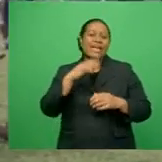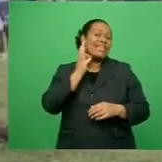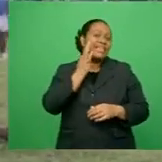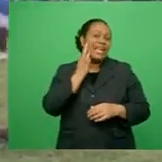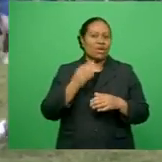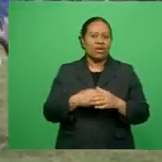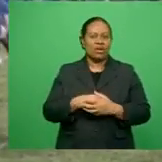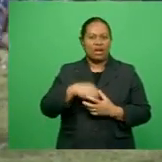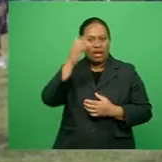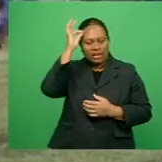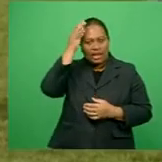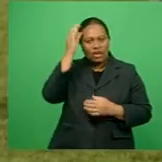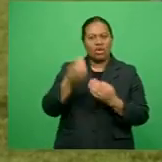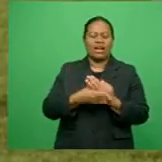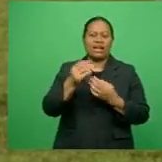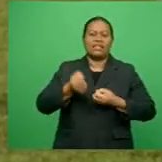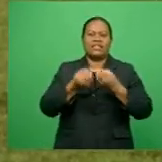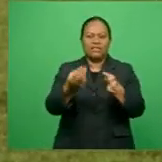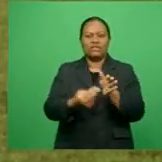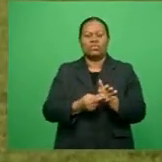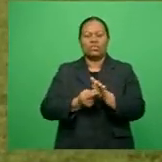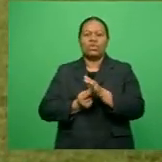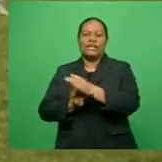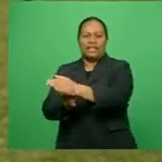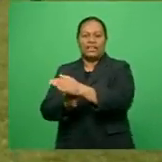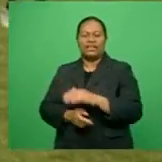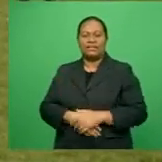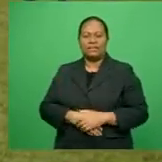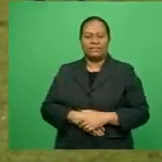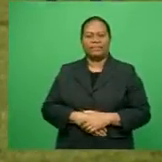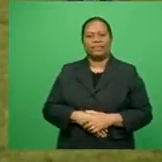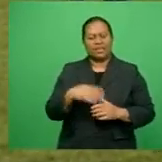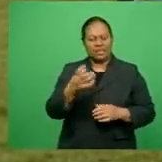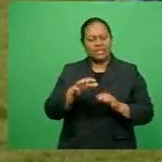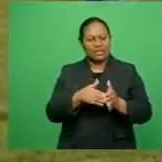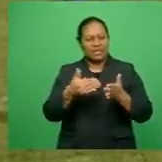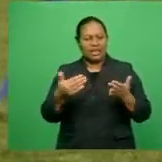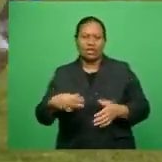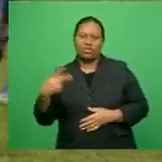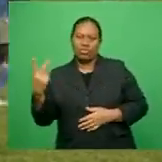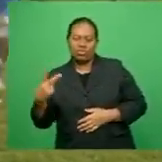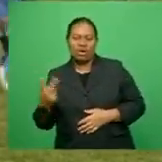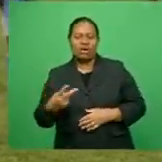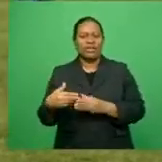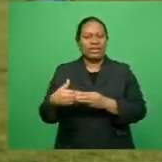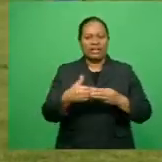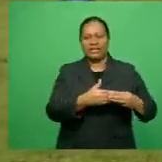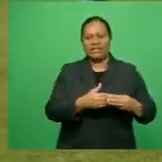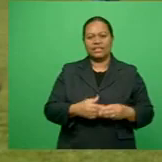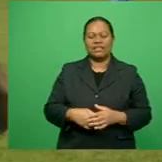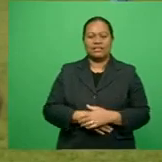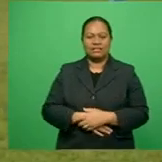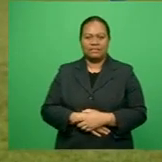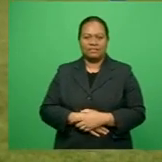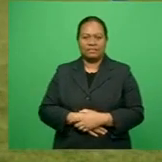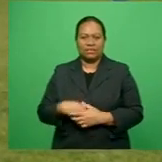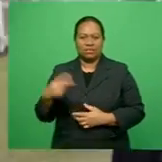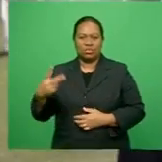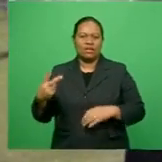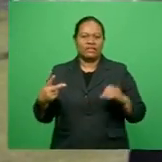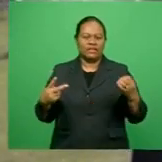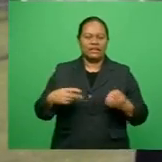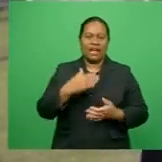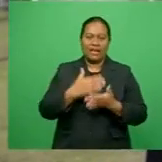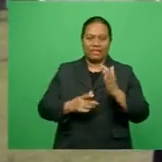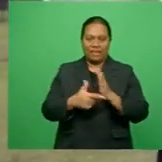NADI, and another try to the capital side saw them take a 12-3 lead during half-time.